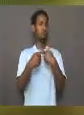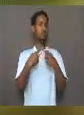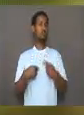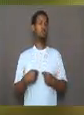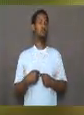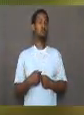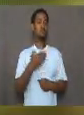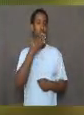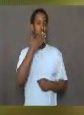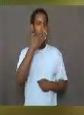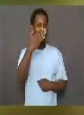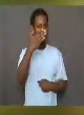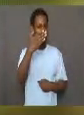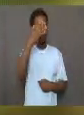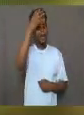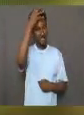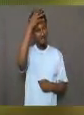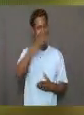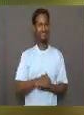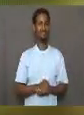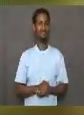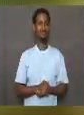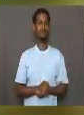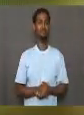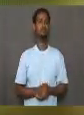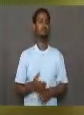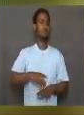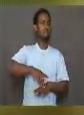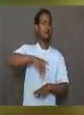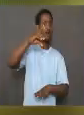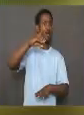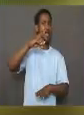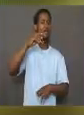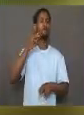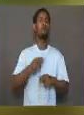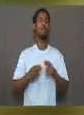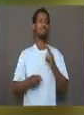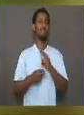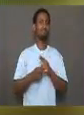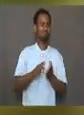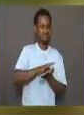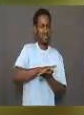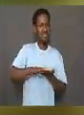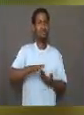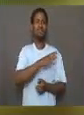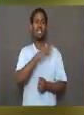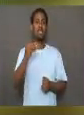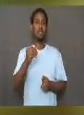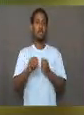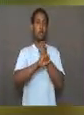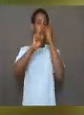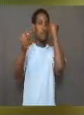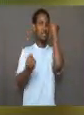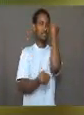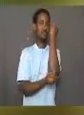bring about good governance that is of high quality, transparent, and is based on